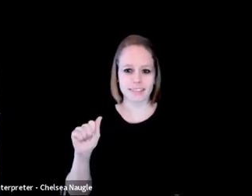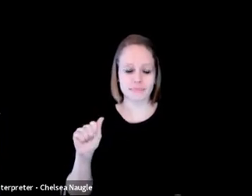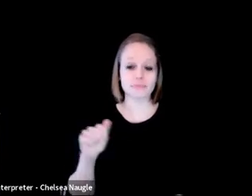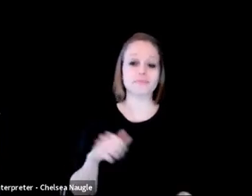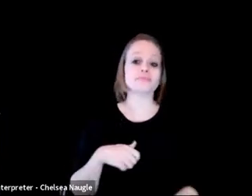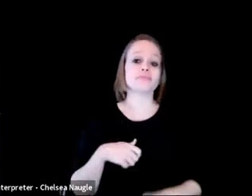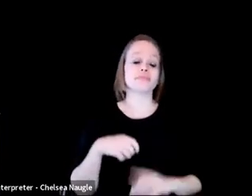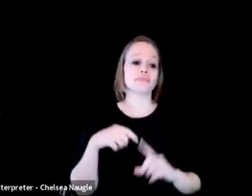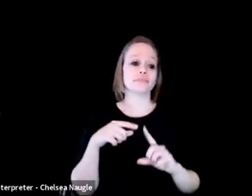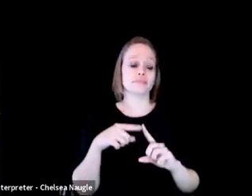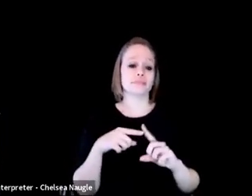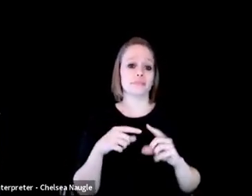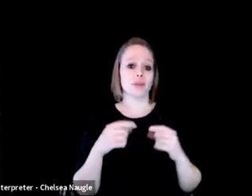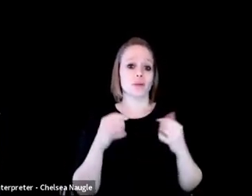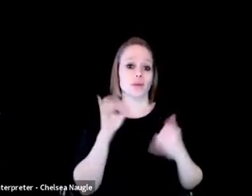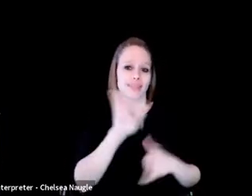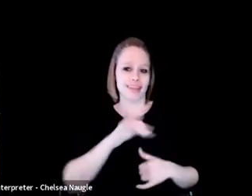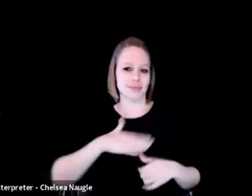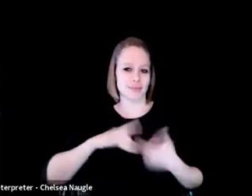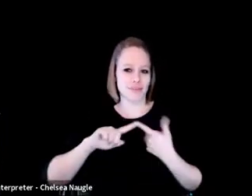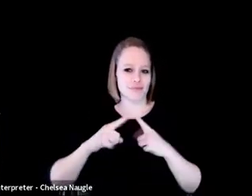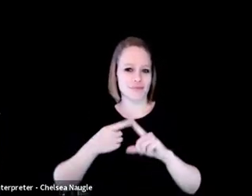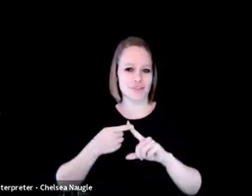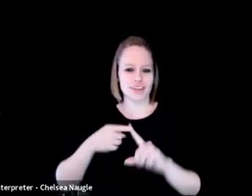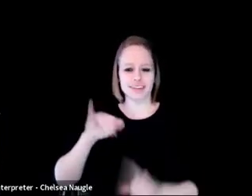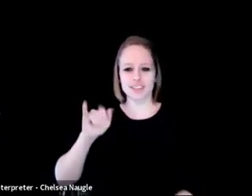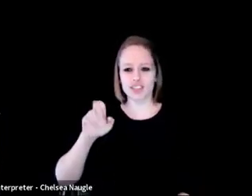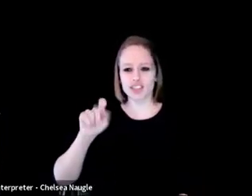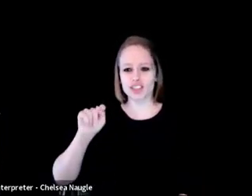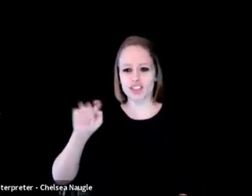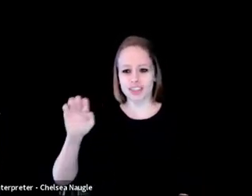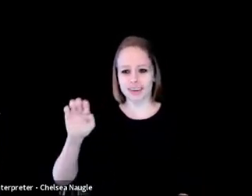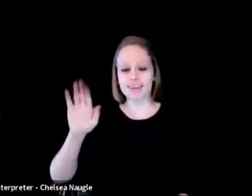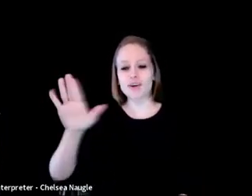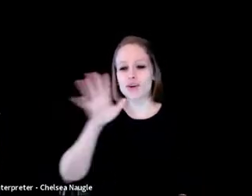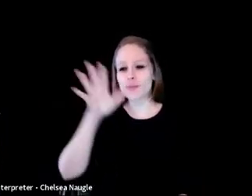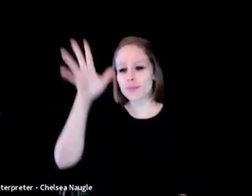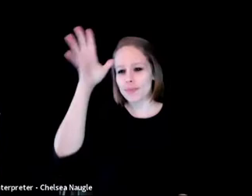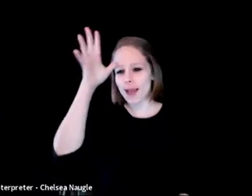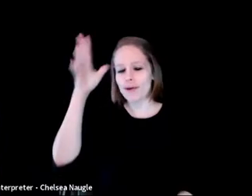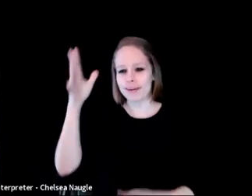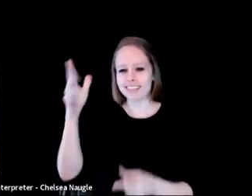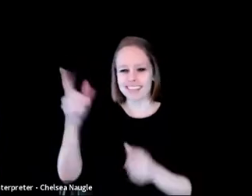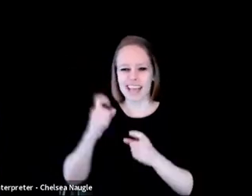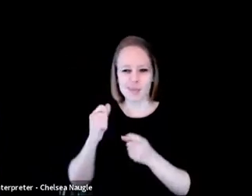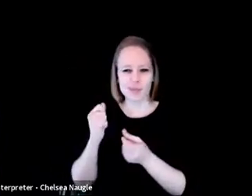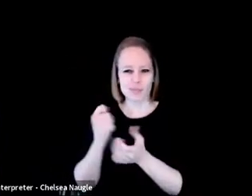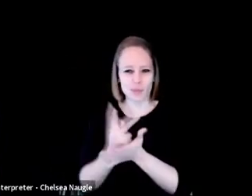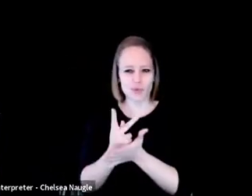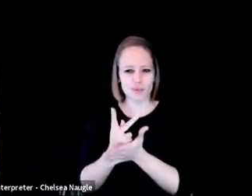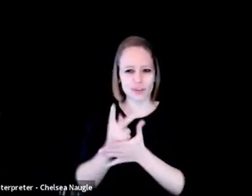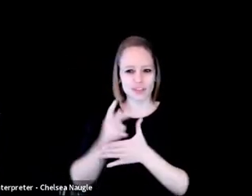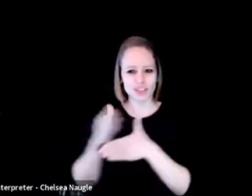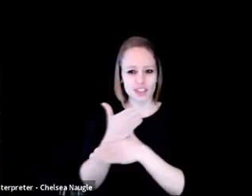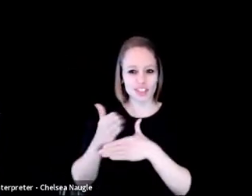Okay, so here's my friend Jet. Her parents gave me permission to share this story